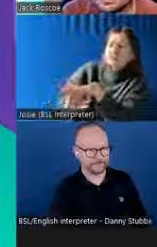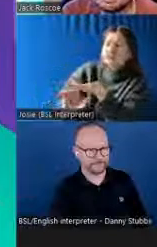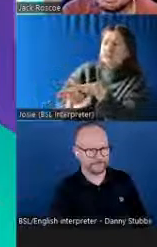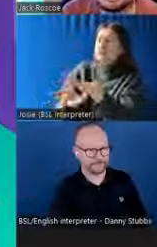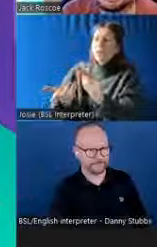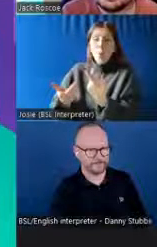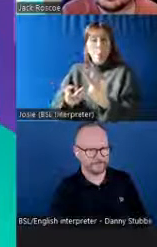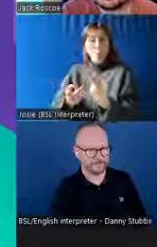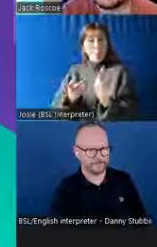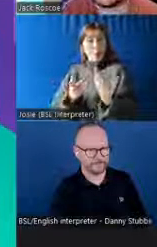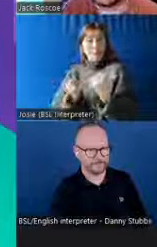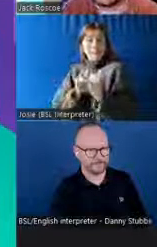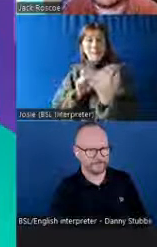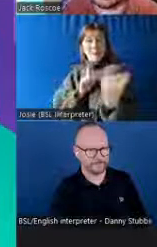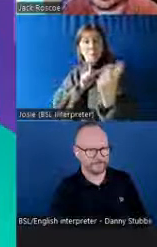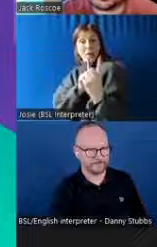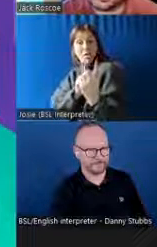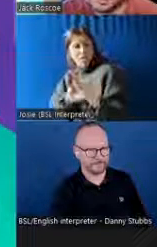they've picked.